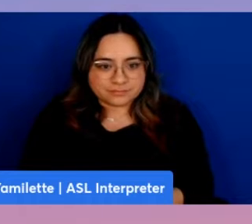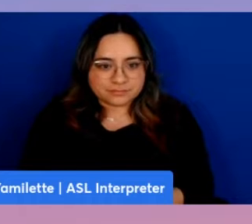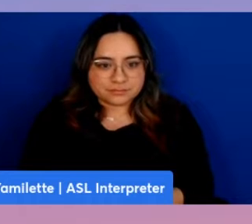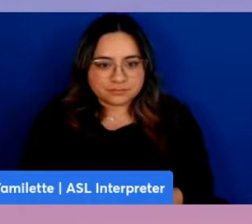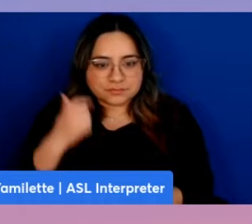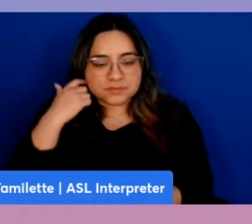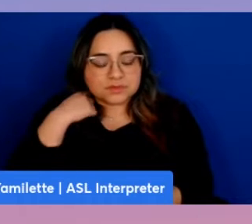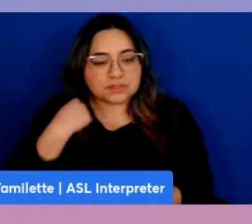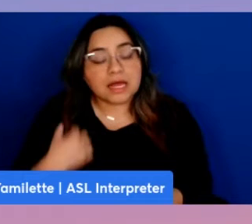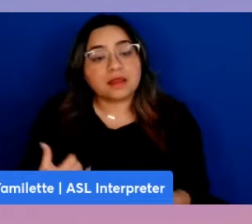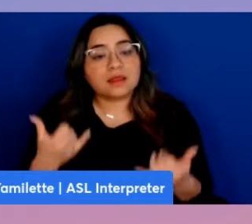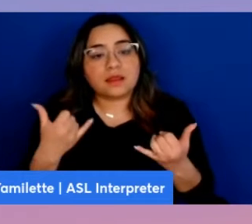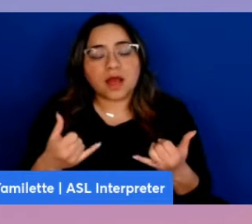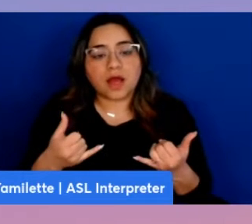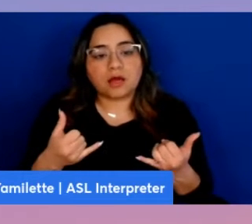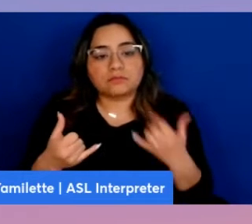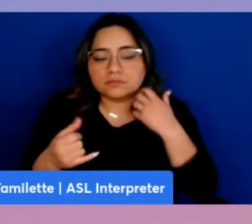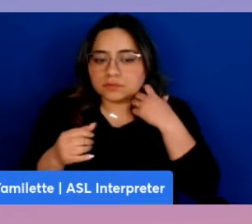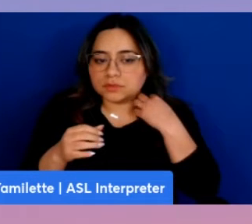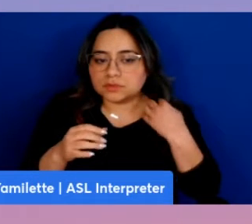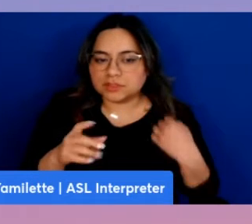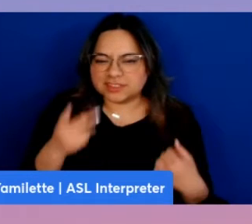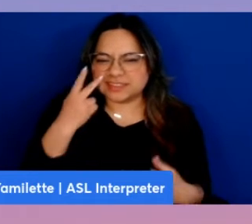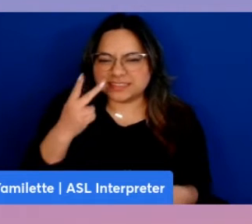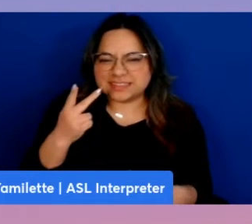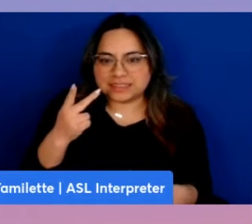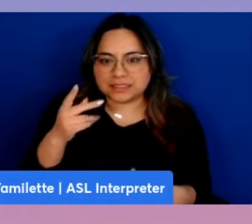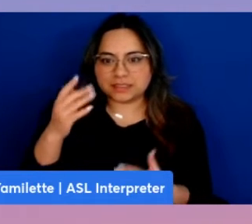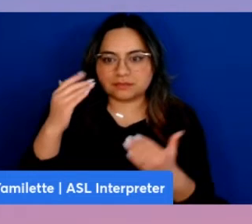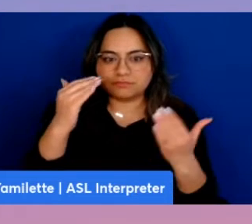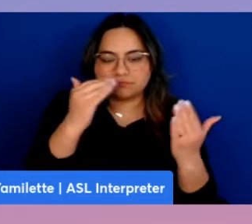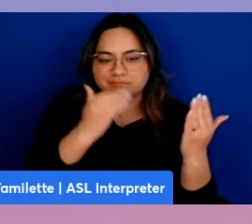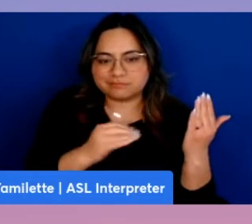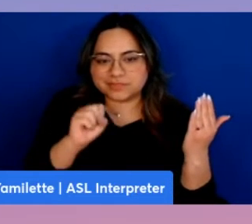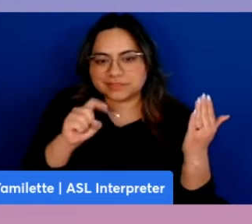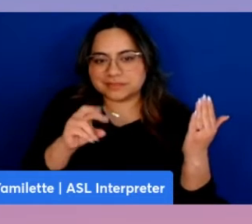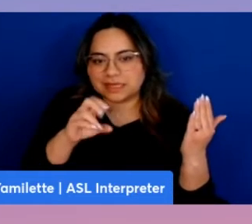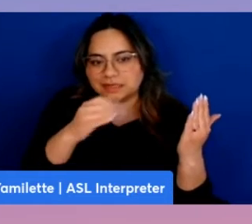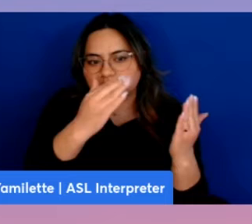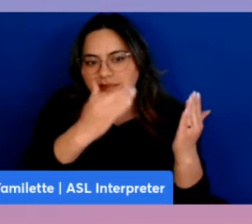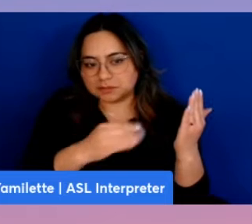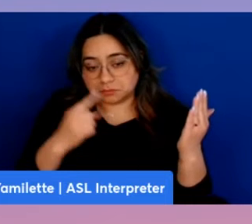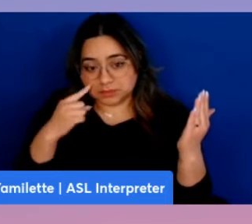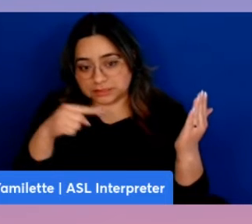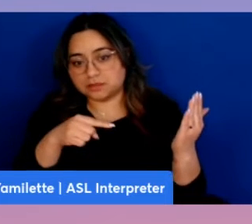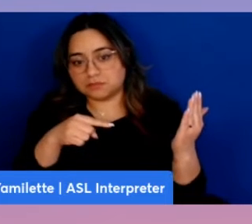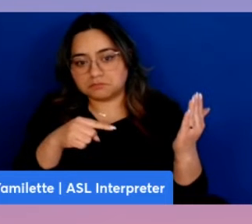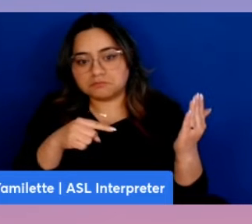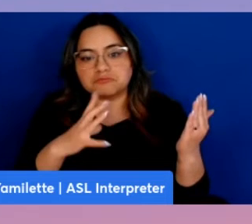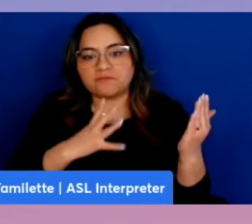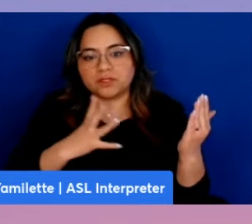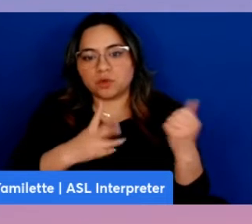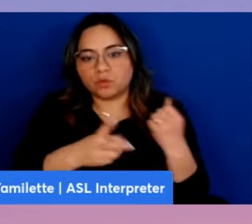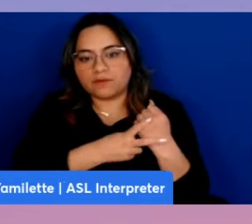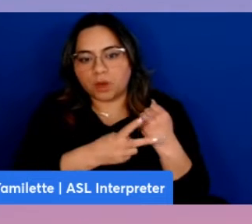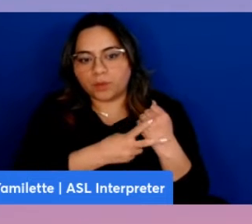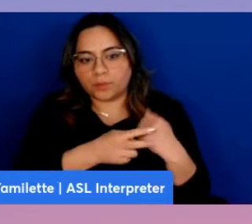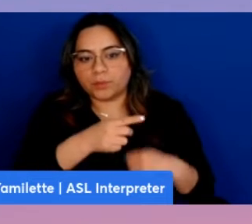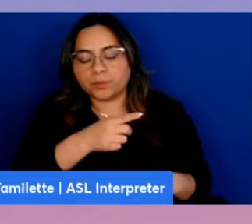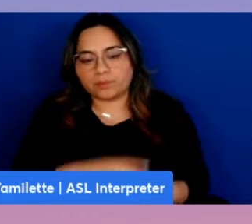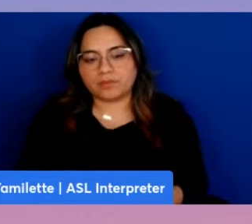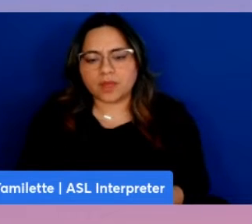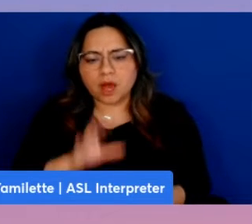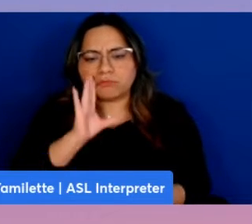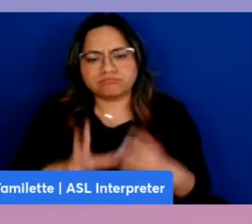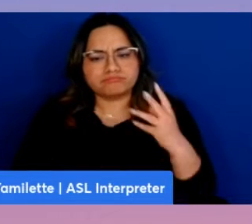Now if we get the status, you can see this now an official repo. We are gonna add